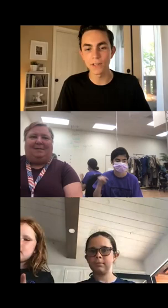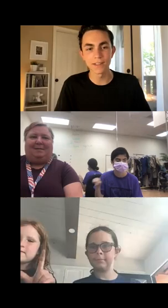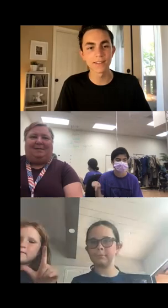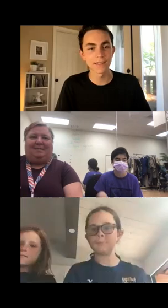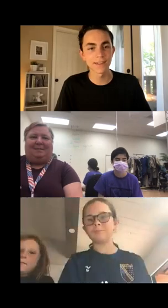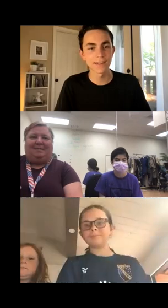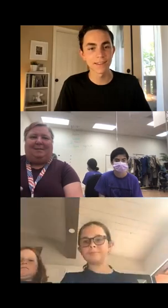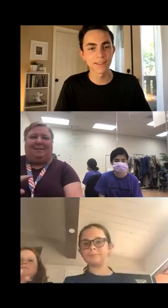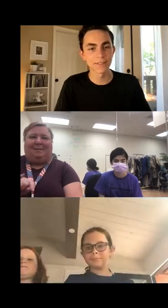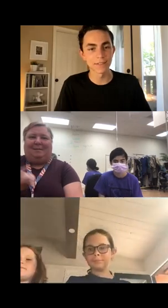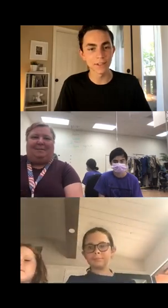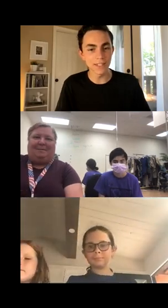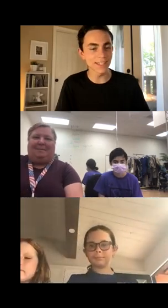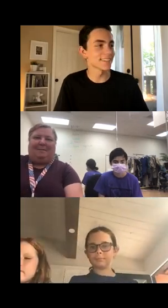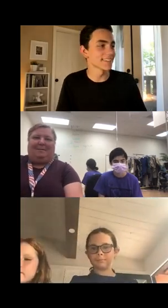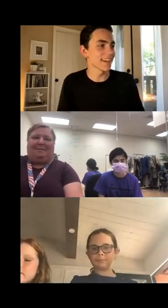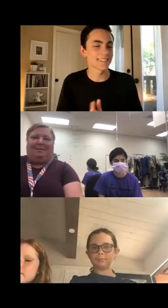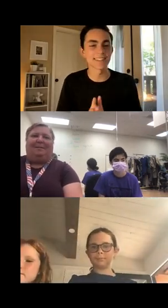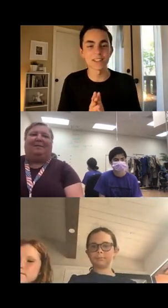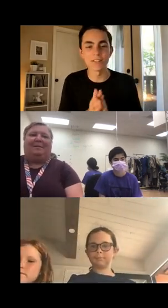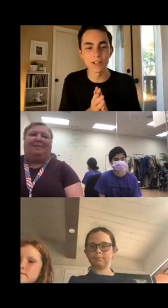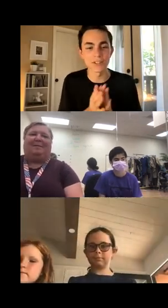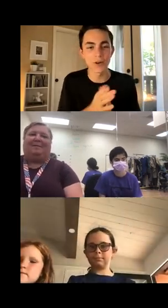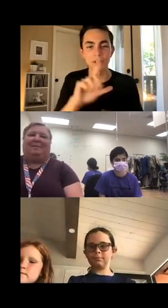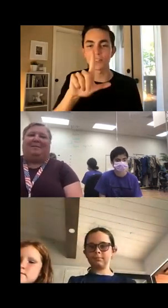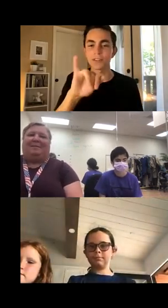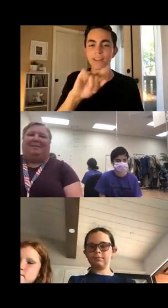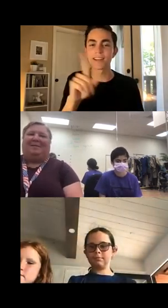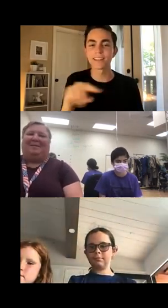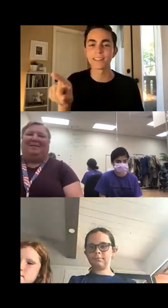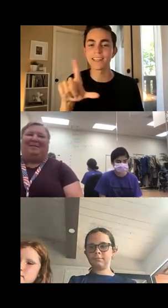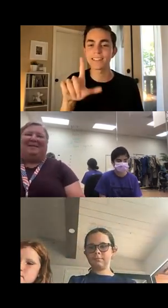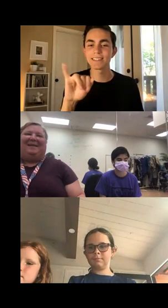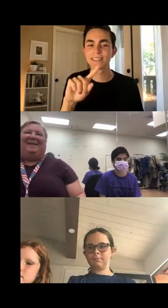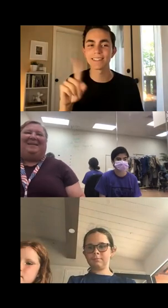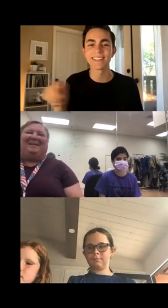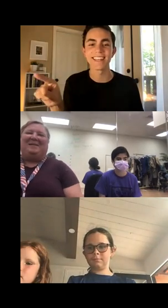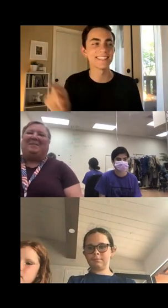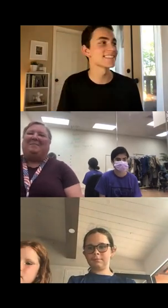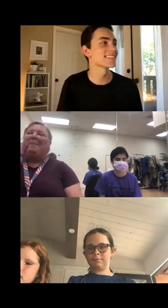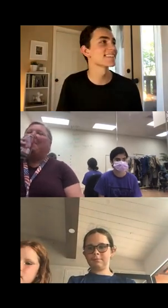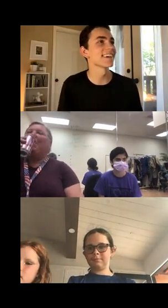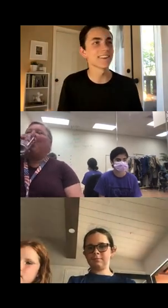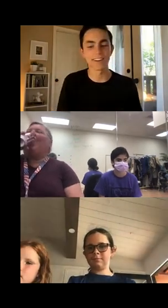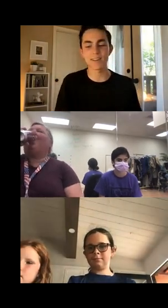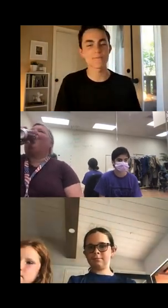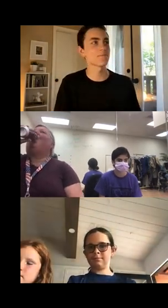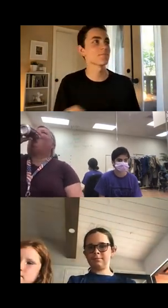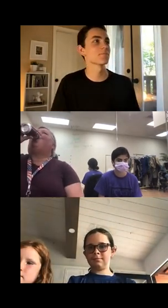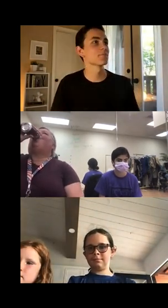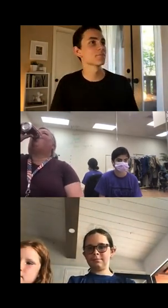Good. Very good. Nice. And I love that you guys are helping each other. Liz. Liz. All